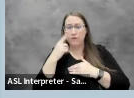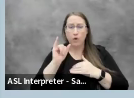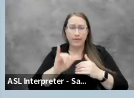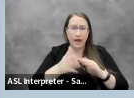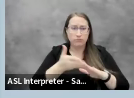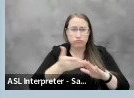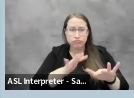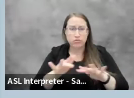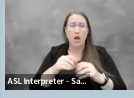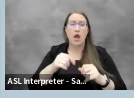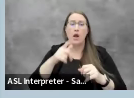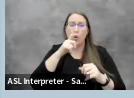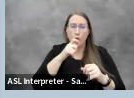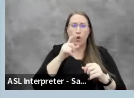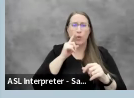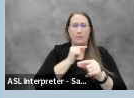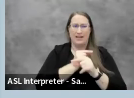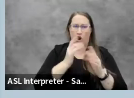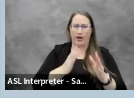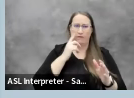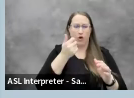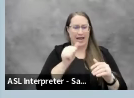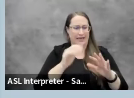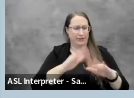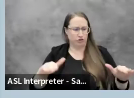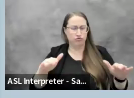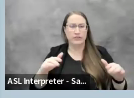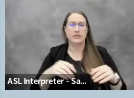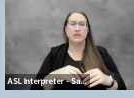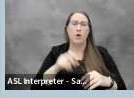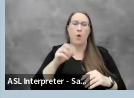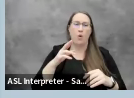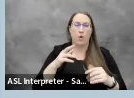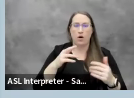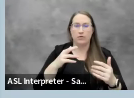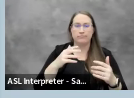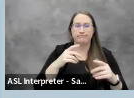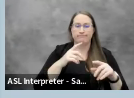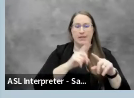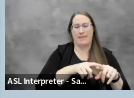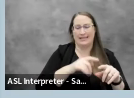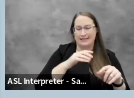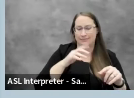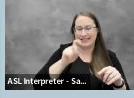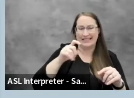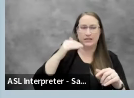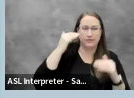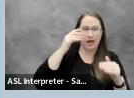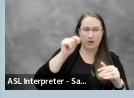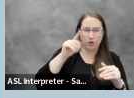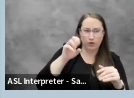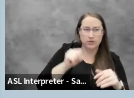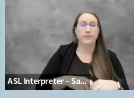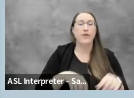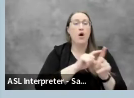dependent adults or minor children? An estate is just whatever assets are there when someone passes away.